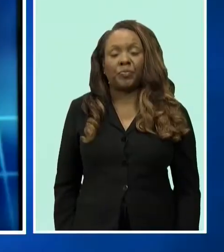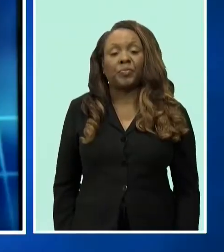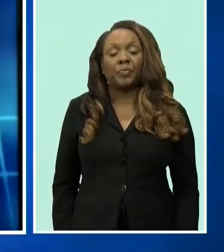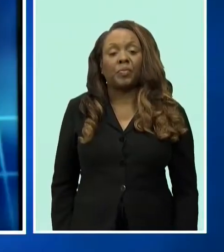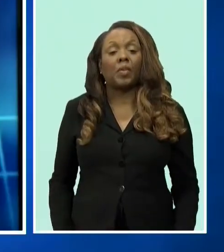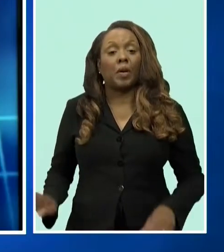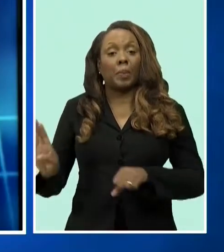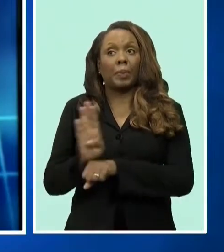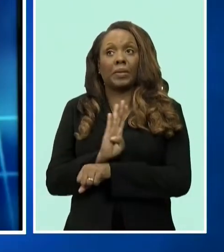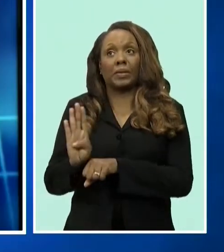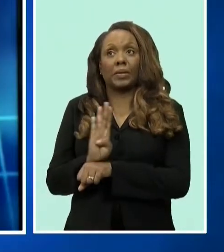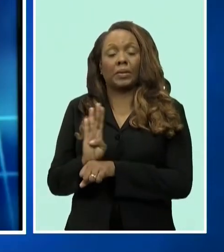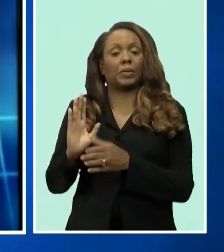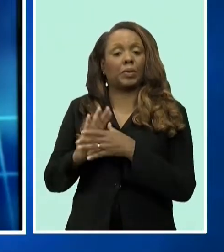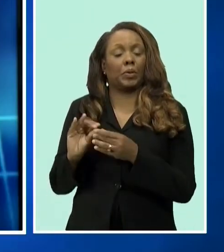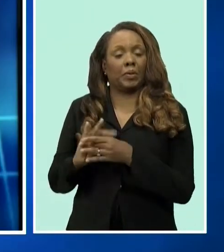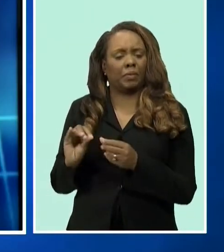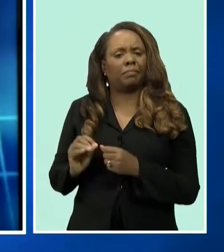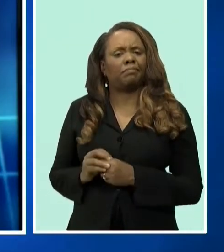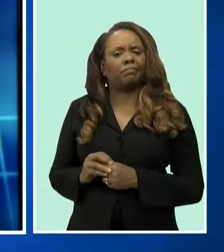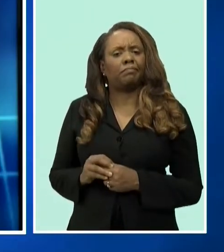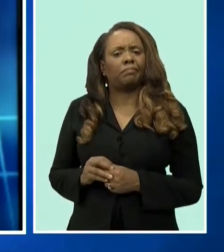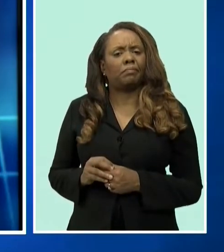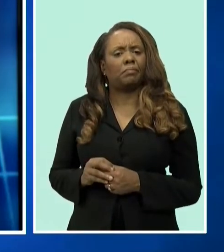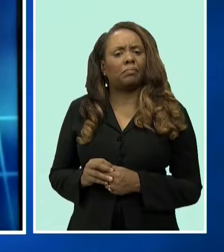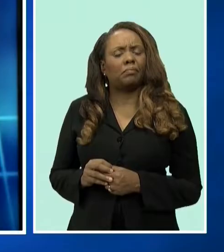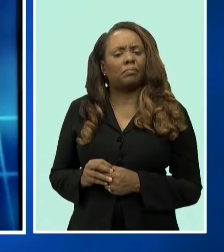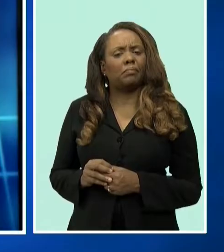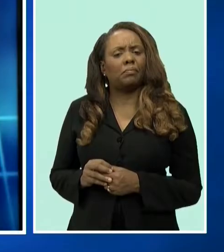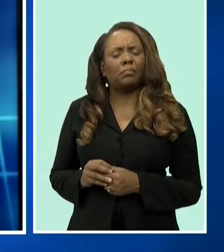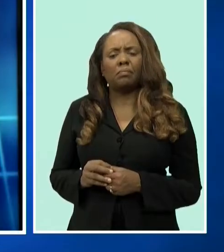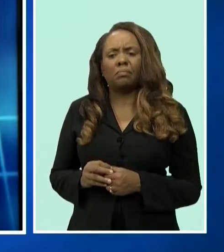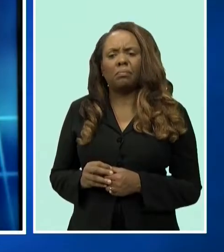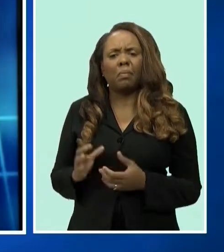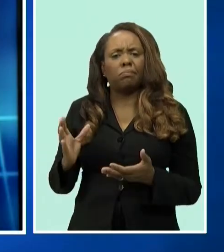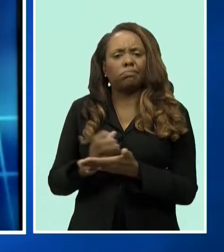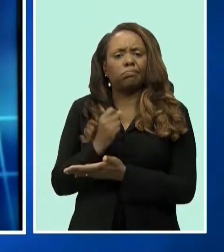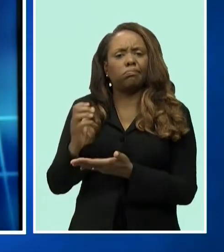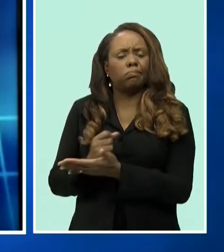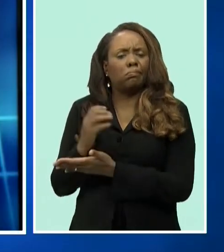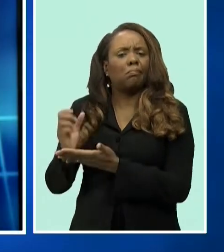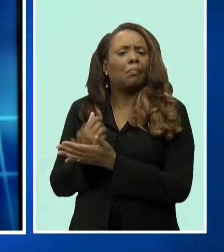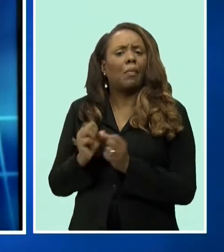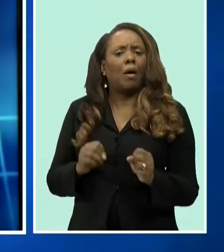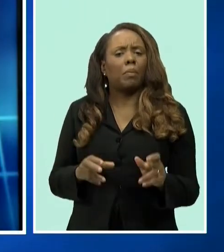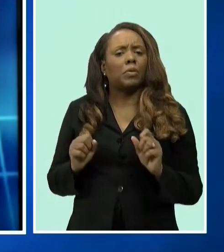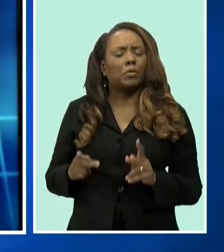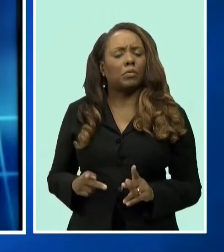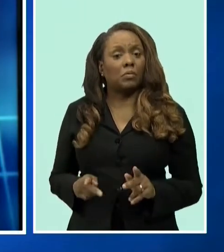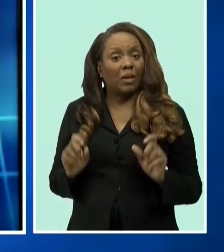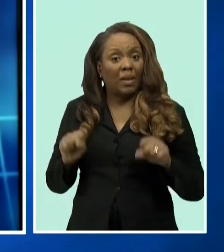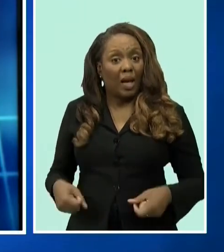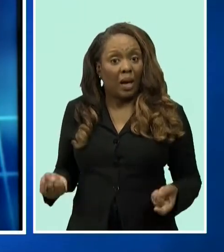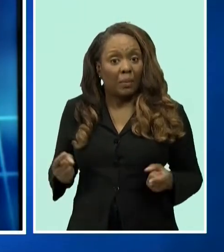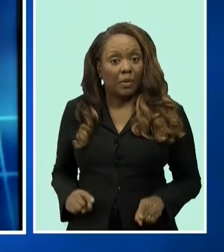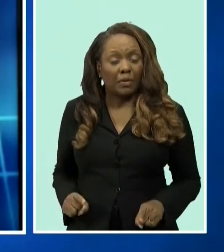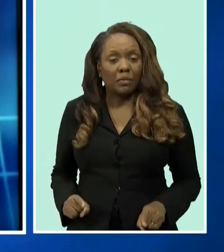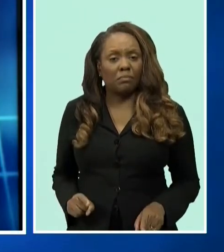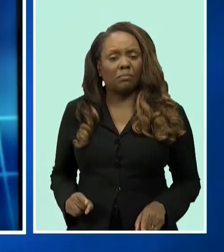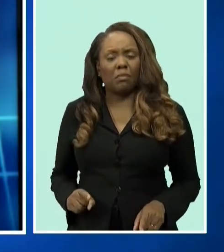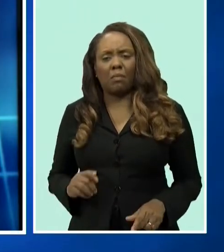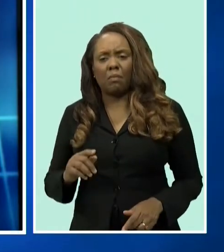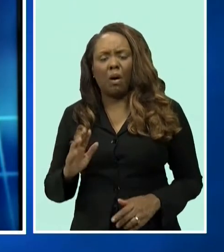In the business news tonight, we're hearing that opportunities exist for Barbados to become an all-year destination rather than a seasonal